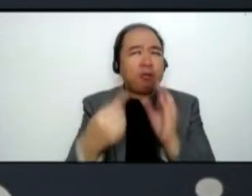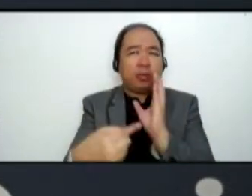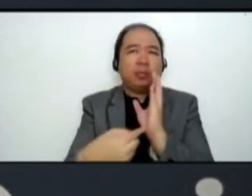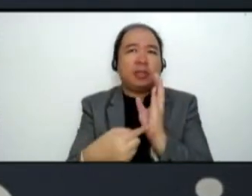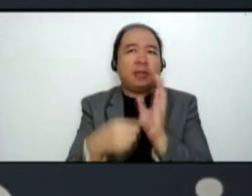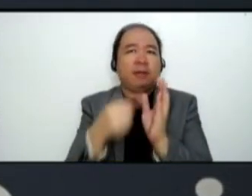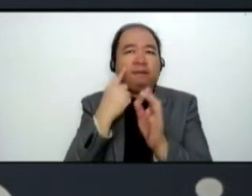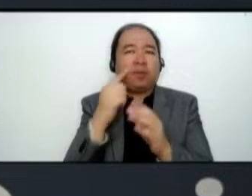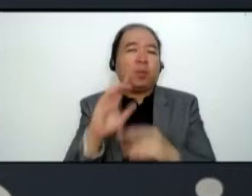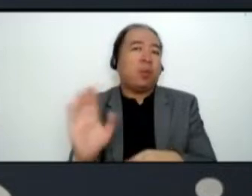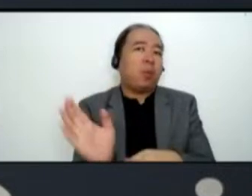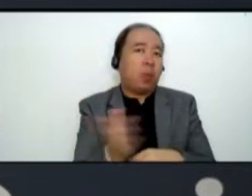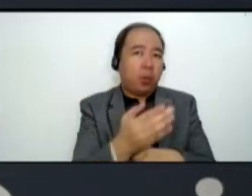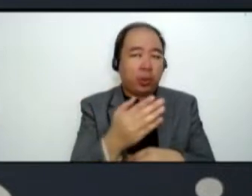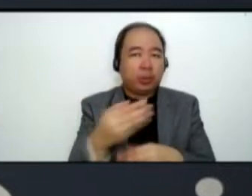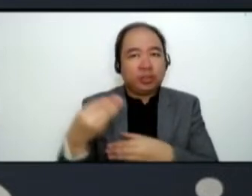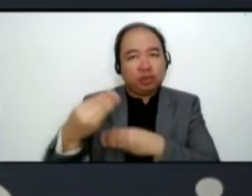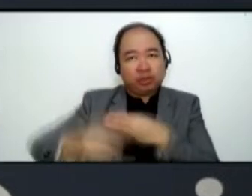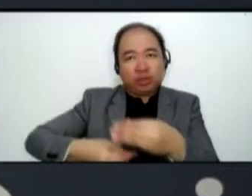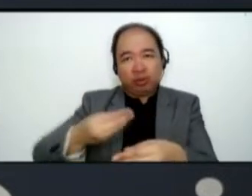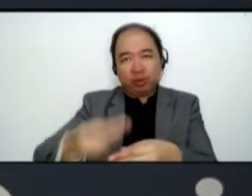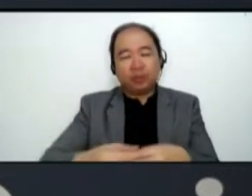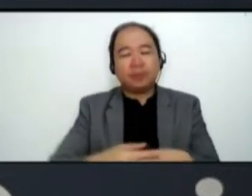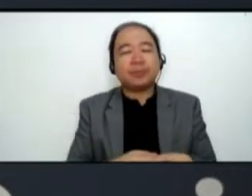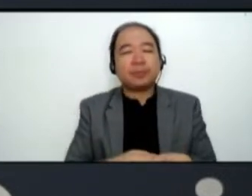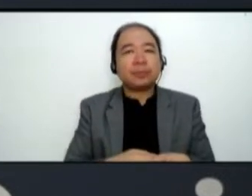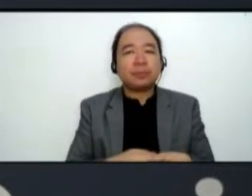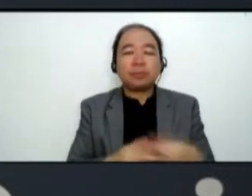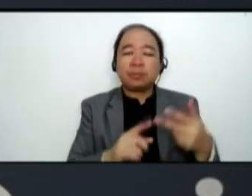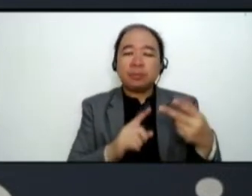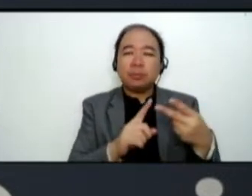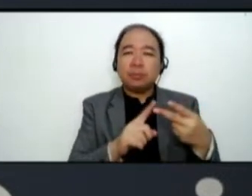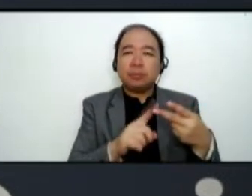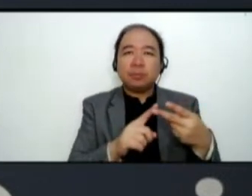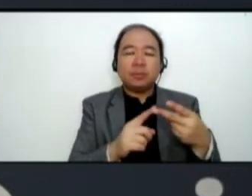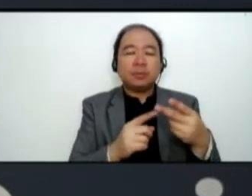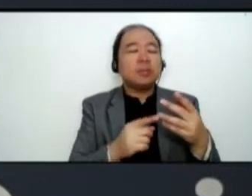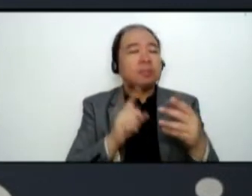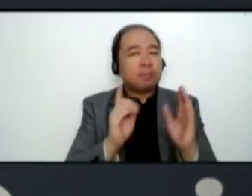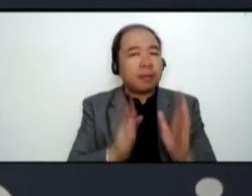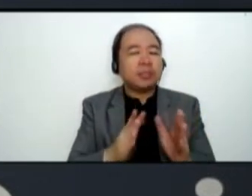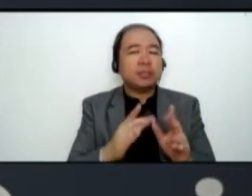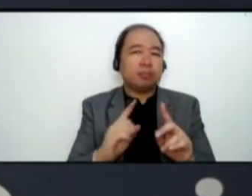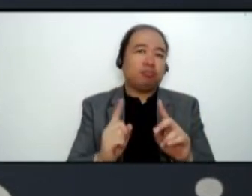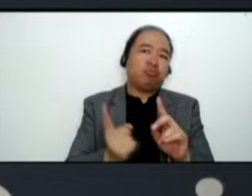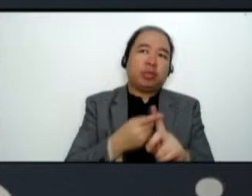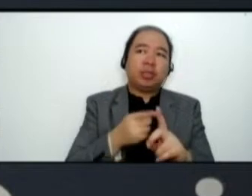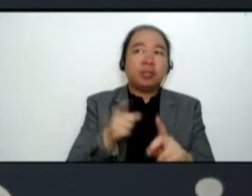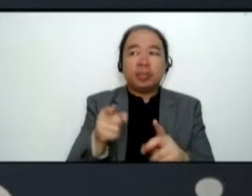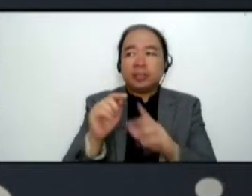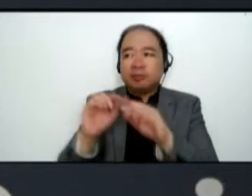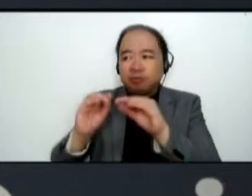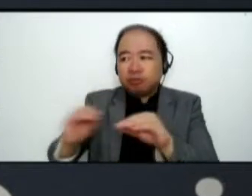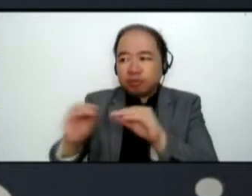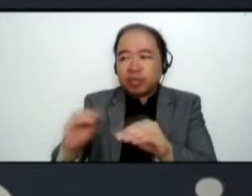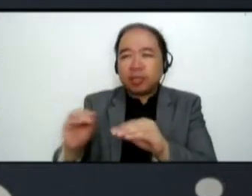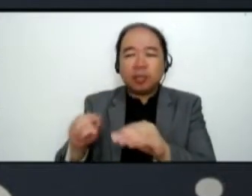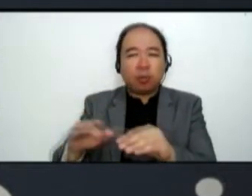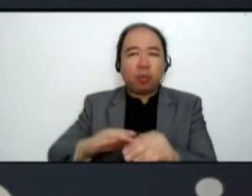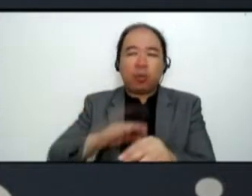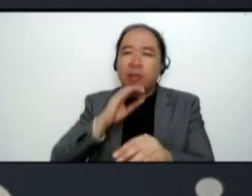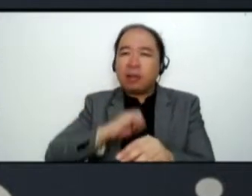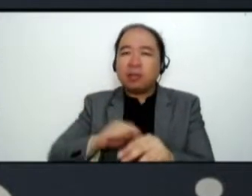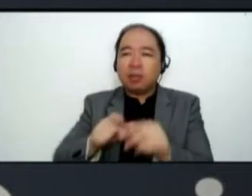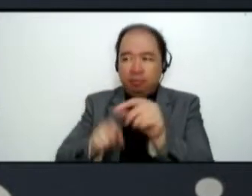prioritize. And we are not prioritizing, but we prioritize and scale up digital literacy for elders with urgency and at scale. The time is